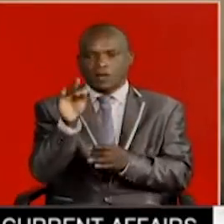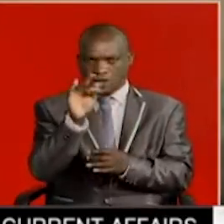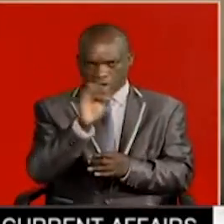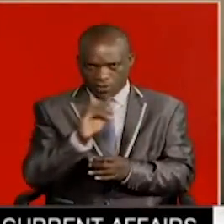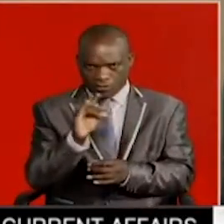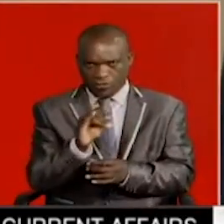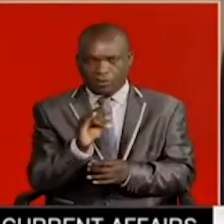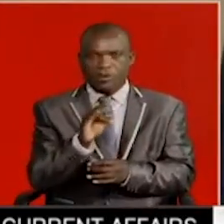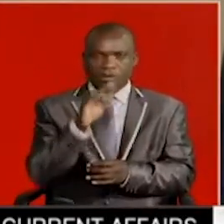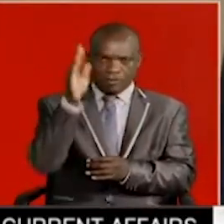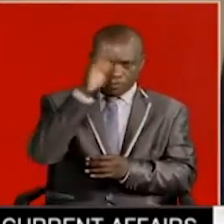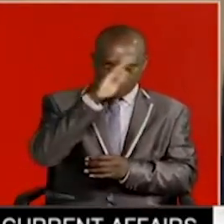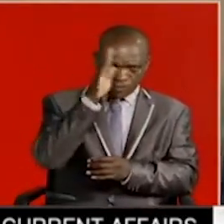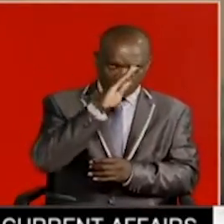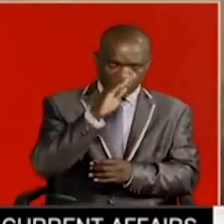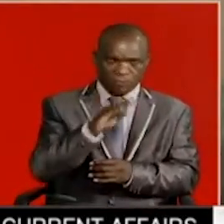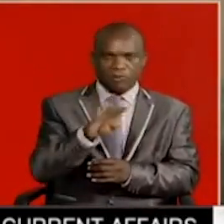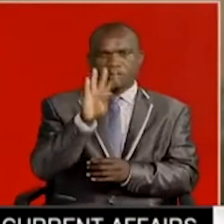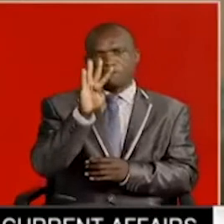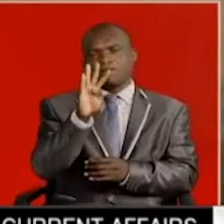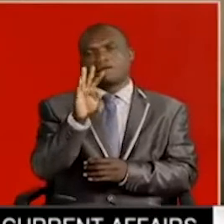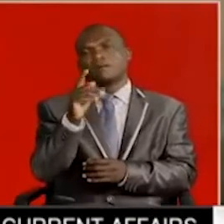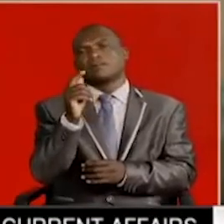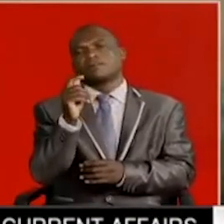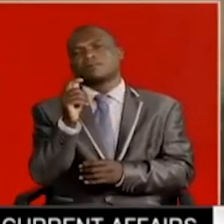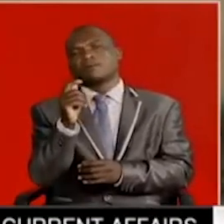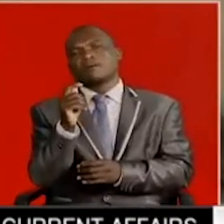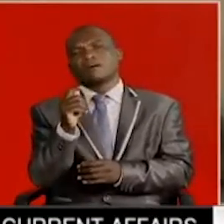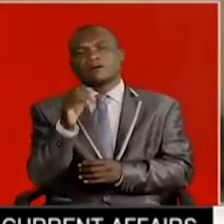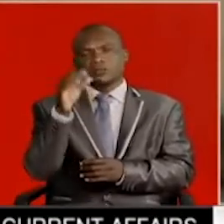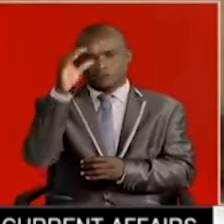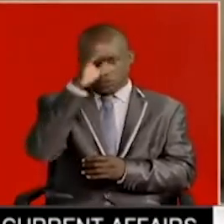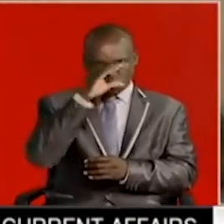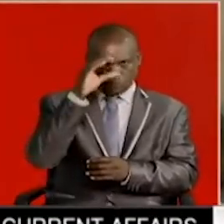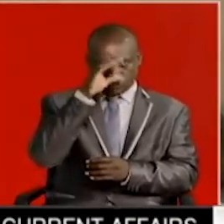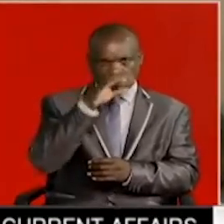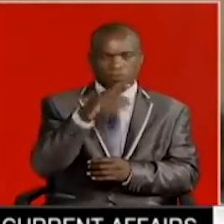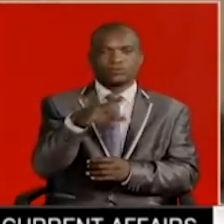Bulawayo, 4 teams. And Chiwenga, 2 teams.